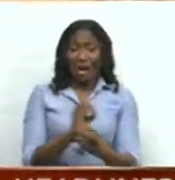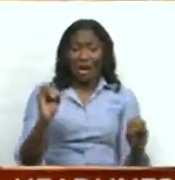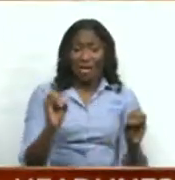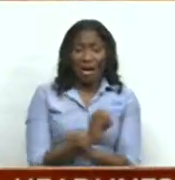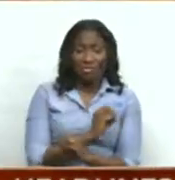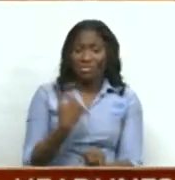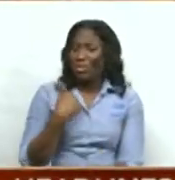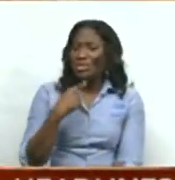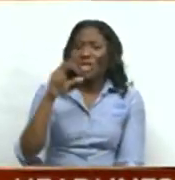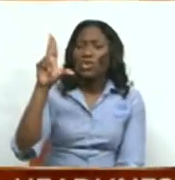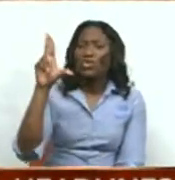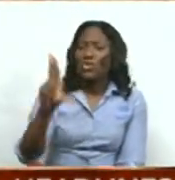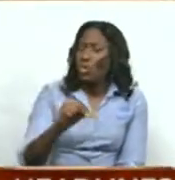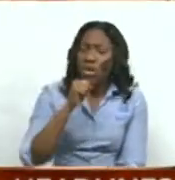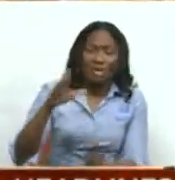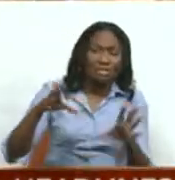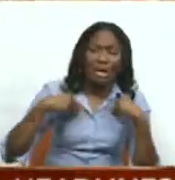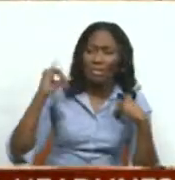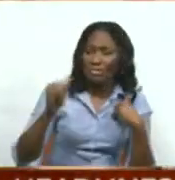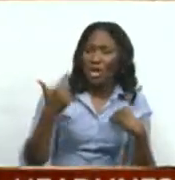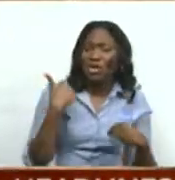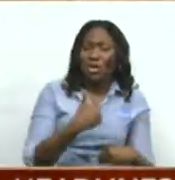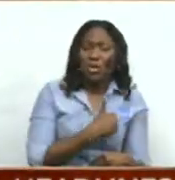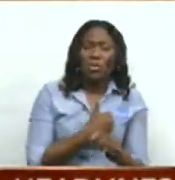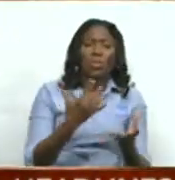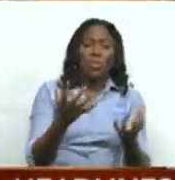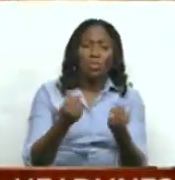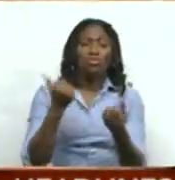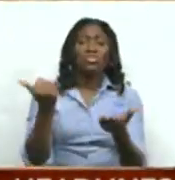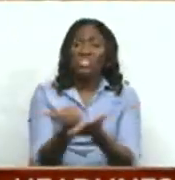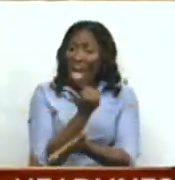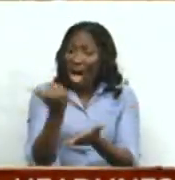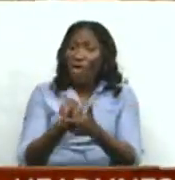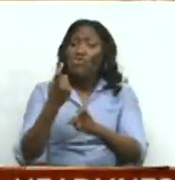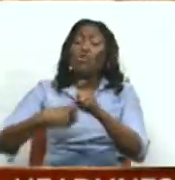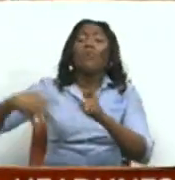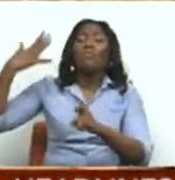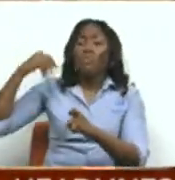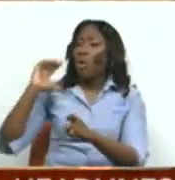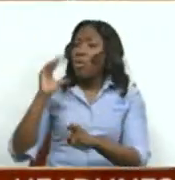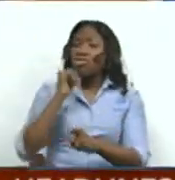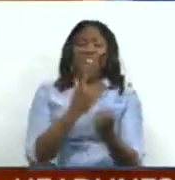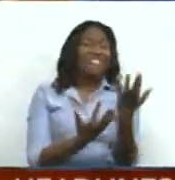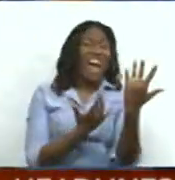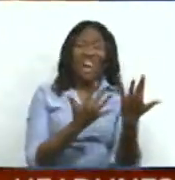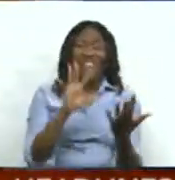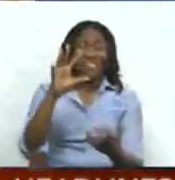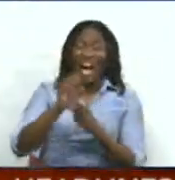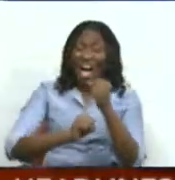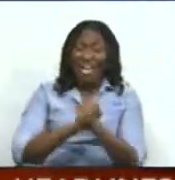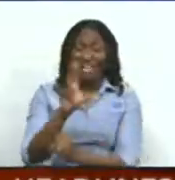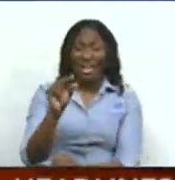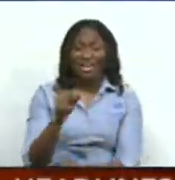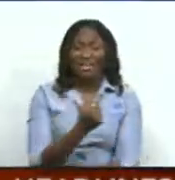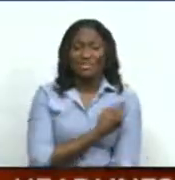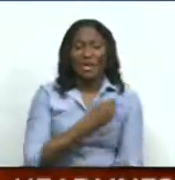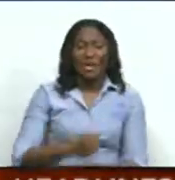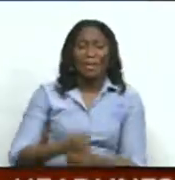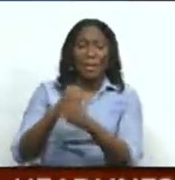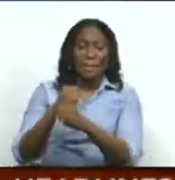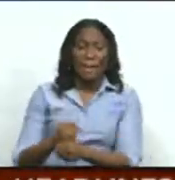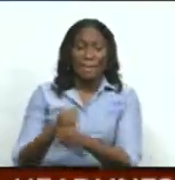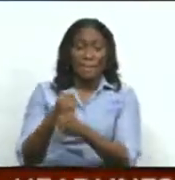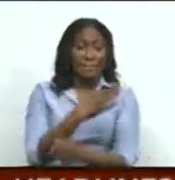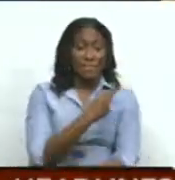say no to that. We want our retroactive salaries. We would not wait another 5-year period. M-O-C. Well, Ogier